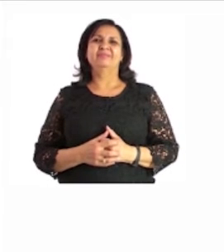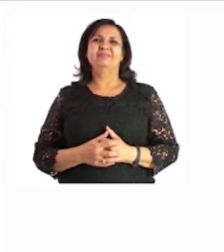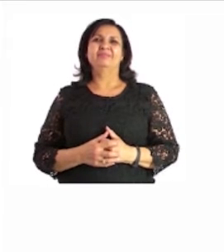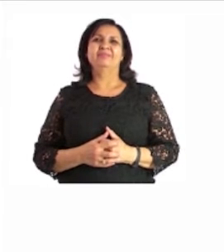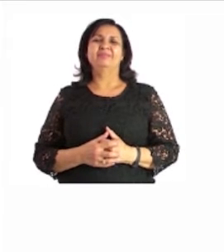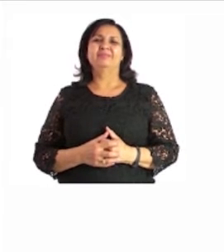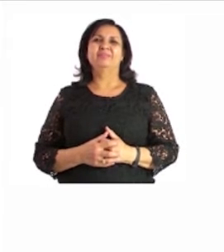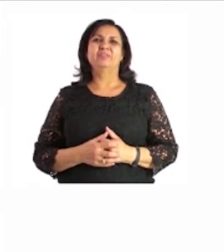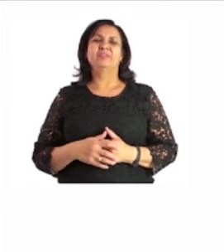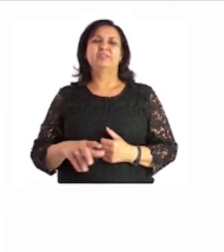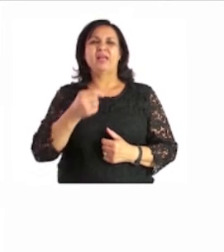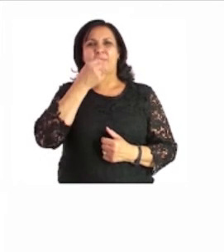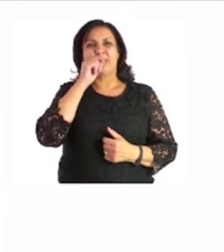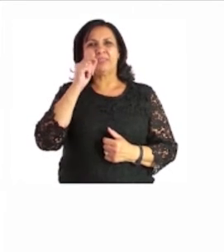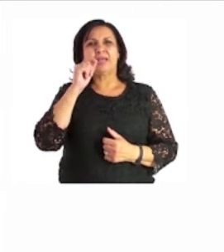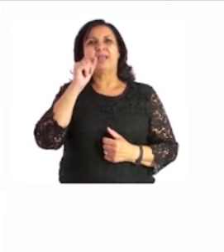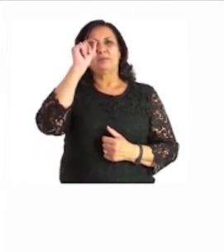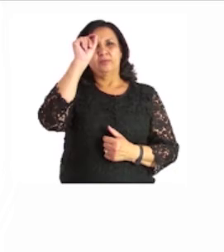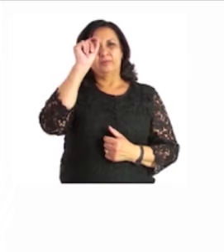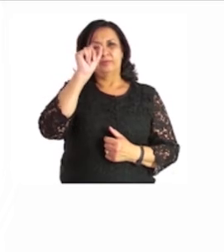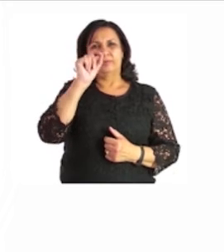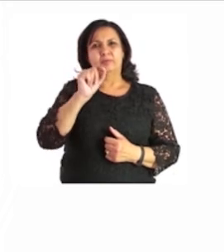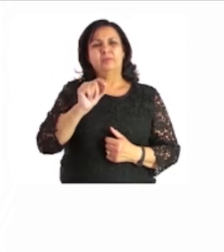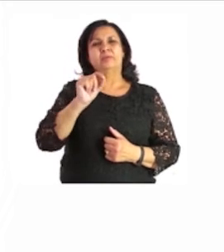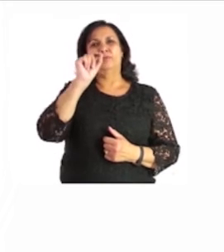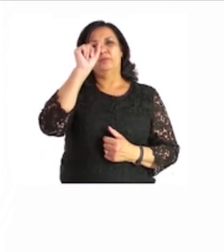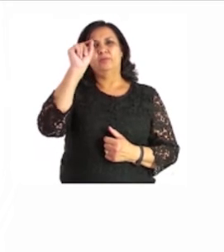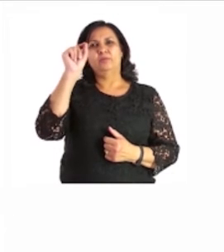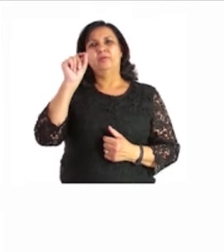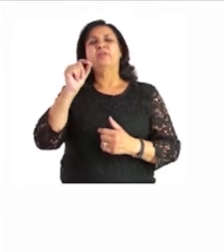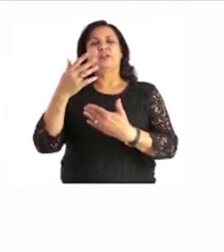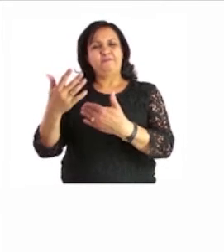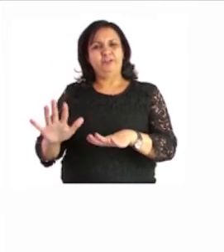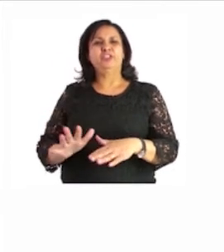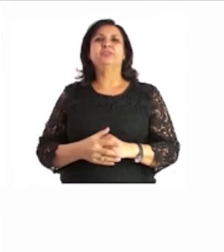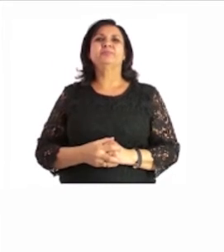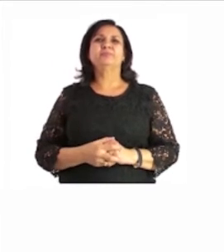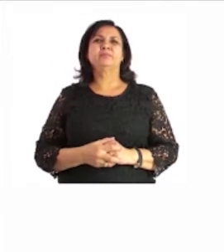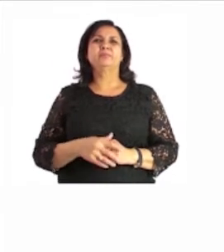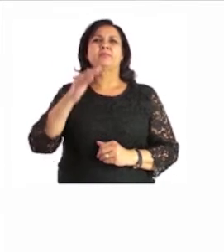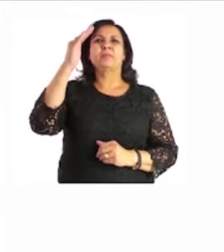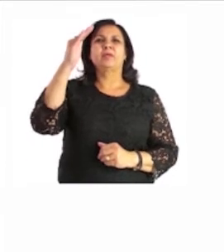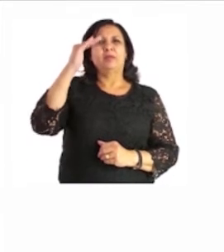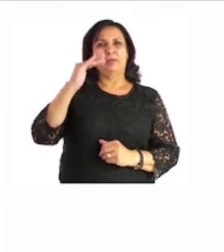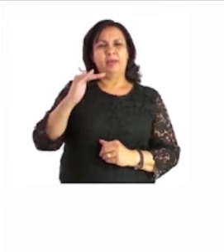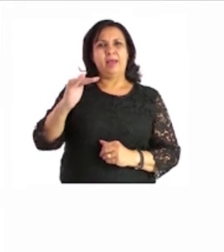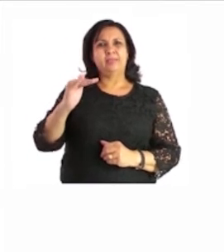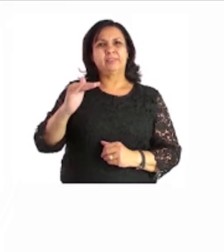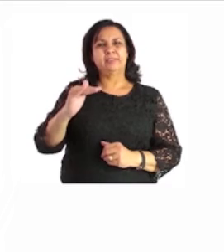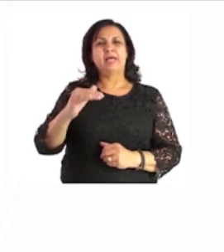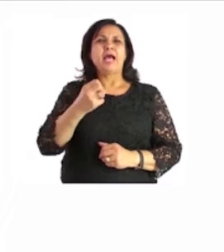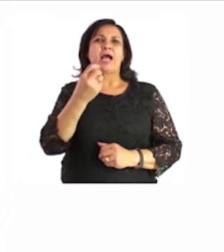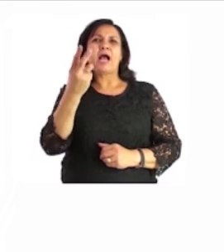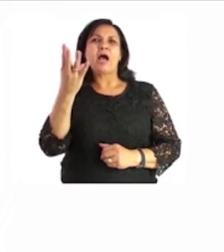to trace over those numbers and you will be done in a minute. Now the next exercise says